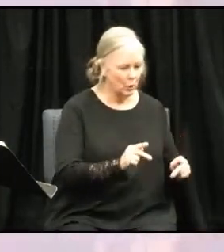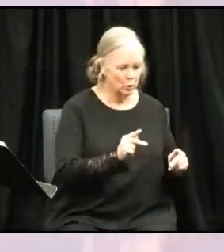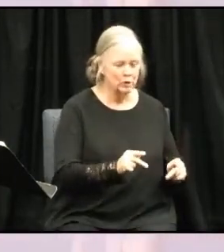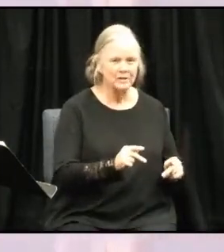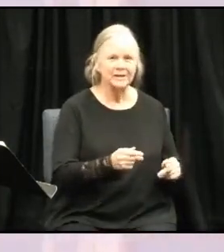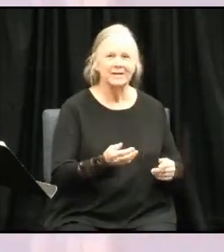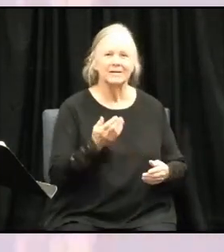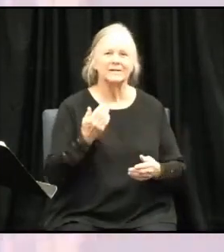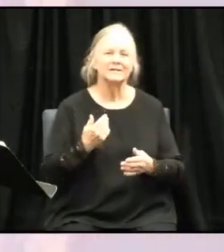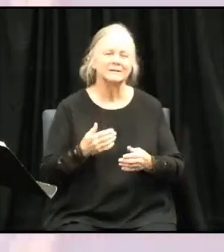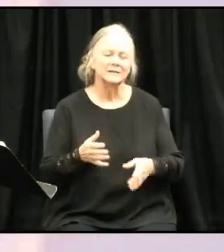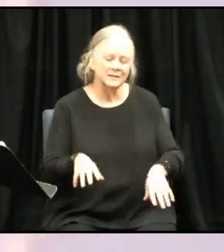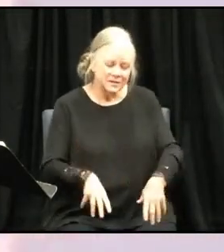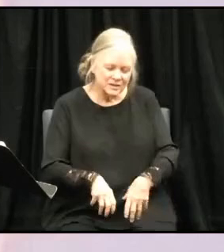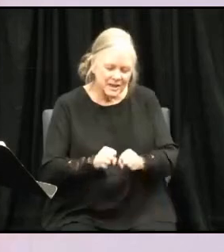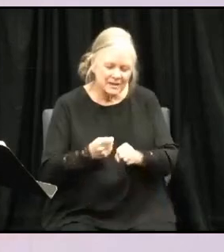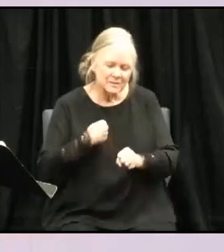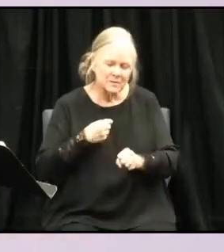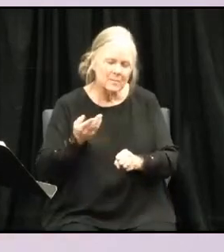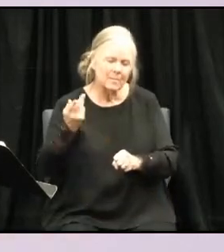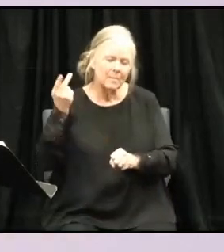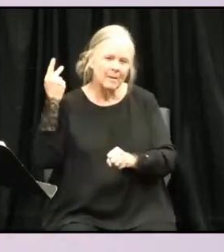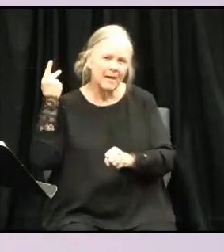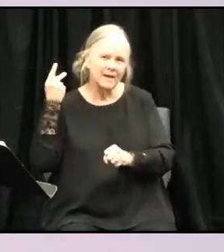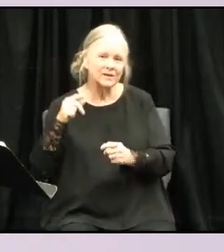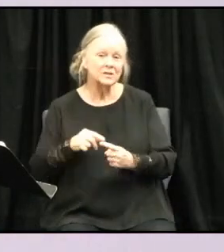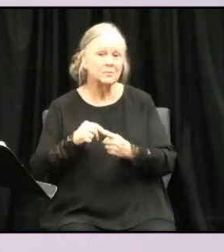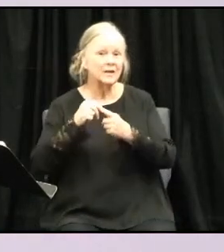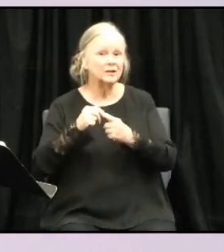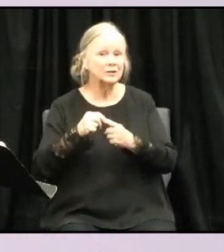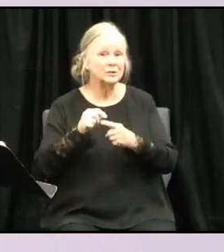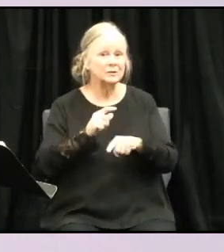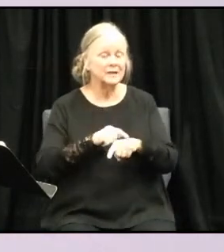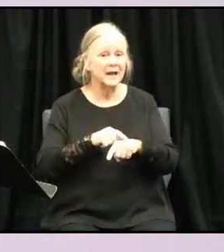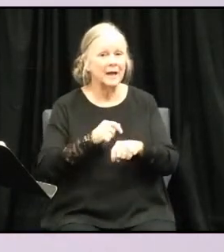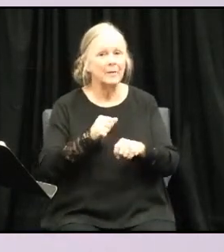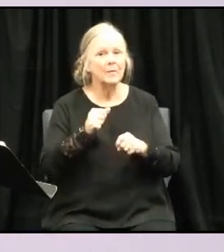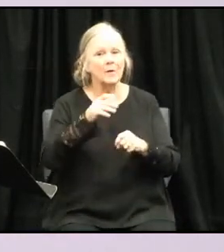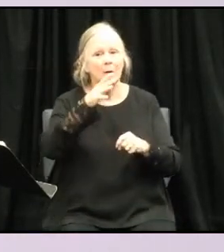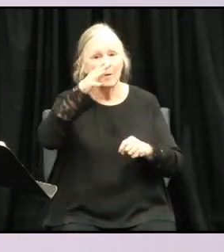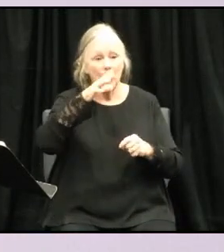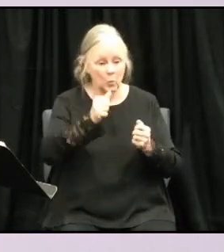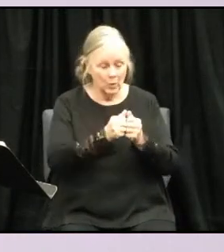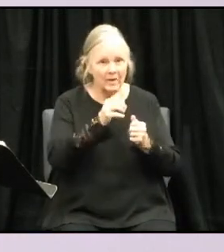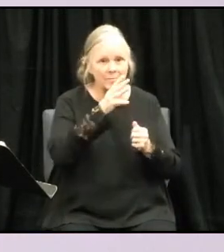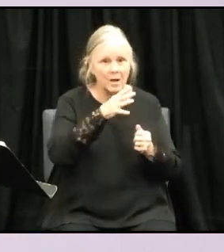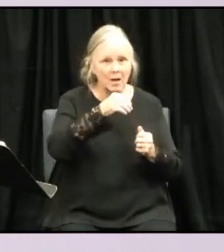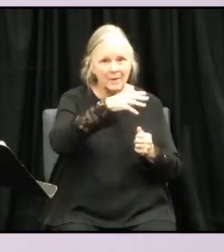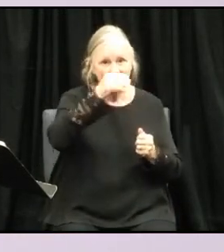to such a special time growing up with Mom, Dad, and our family as a young boy.